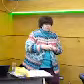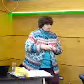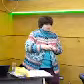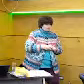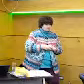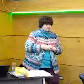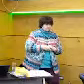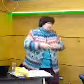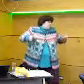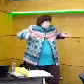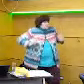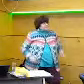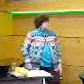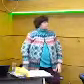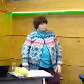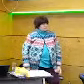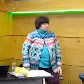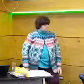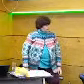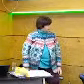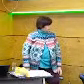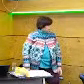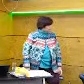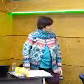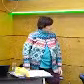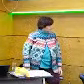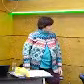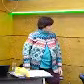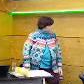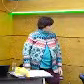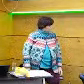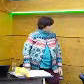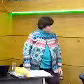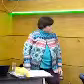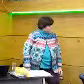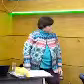Is it about running and playing in the rain?